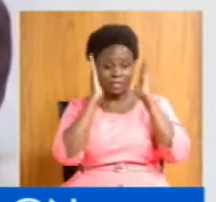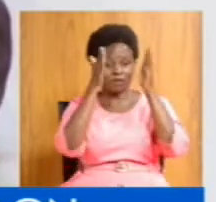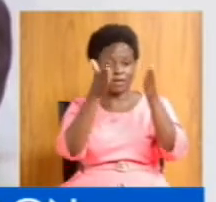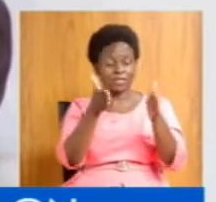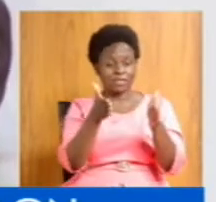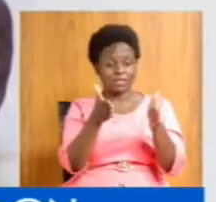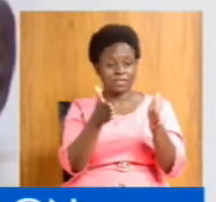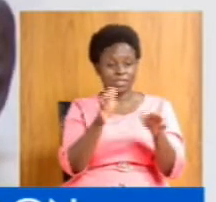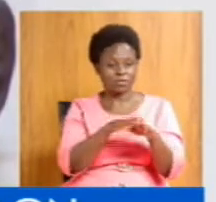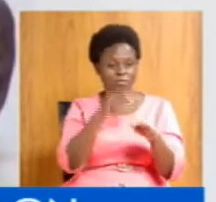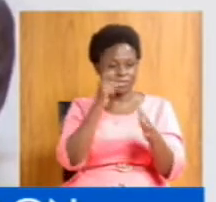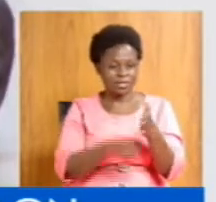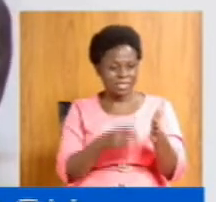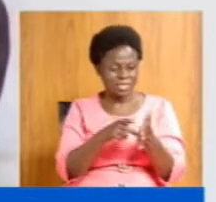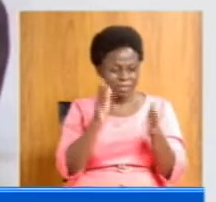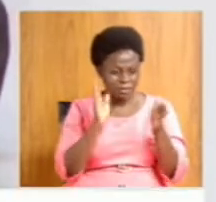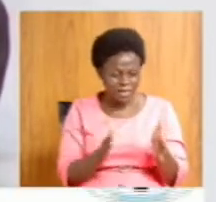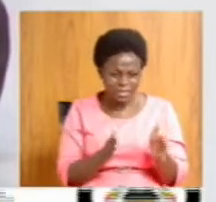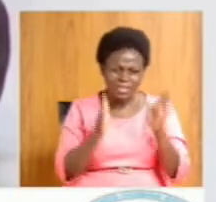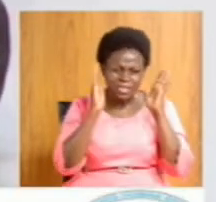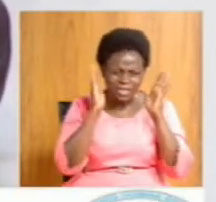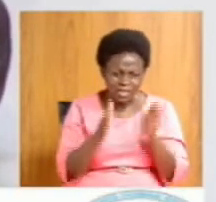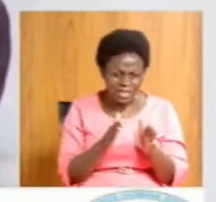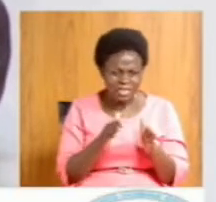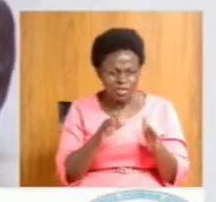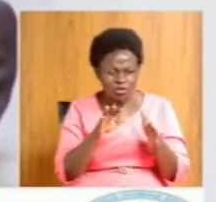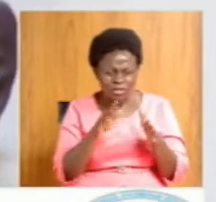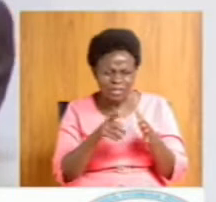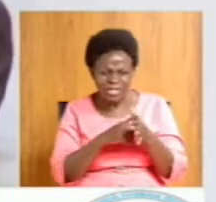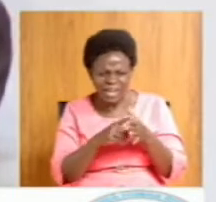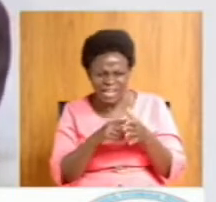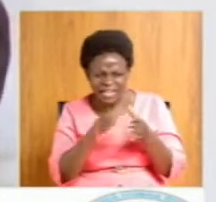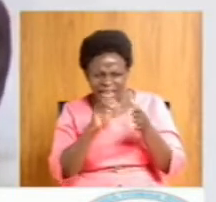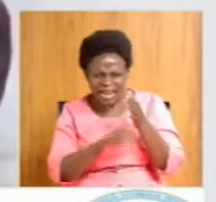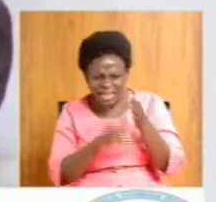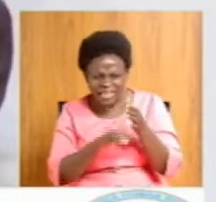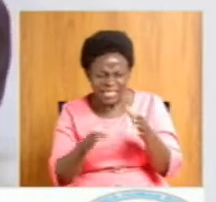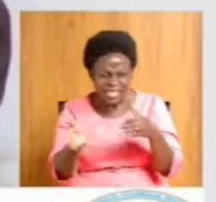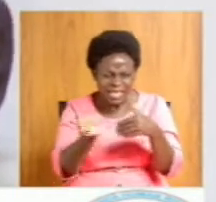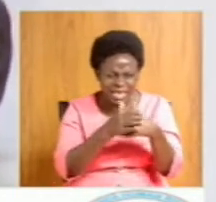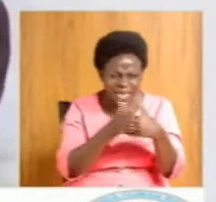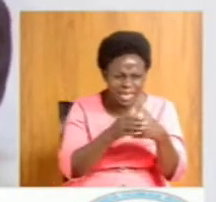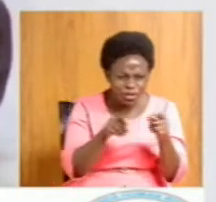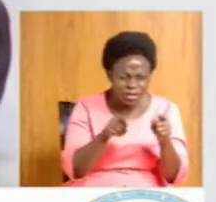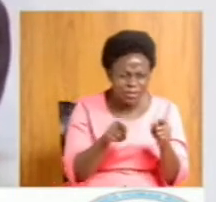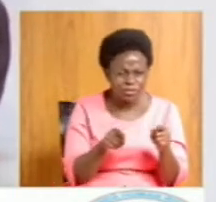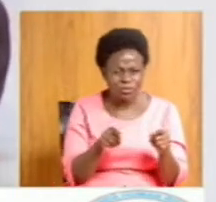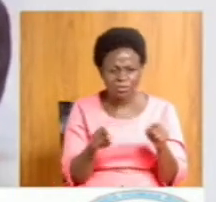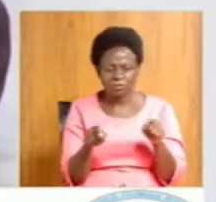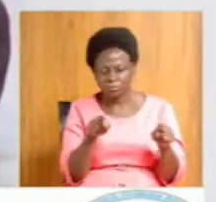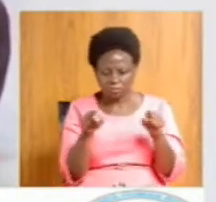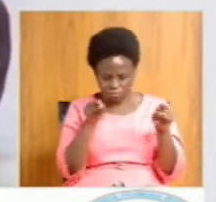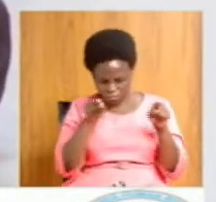on taxpayers focusing on leakages closing this leakage and the other so that's a combination of